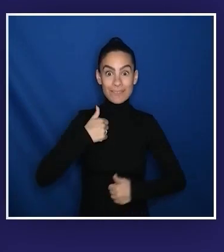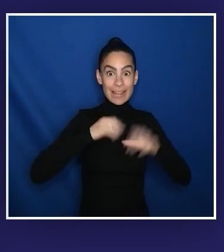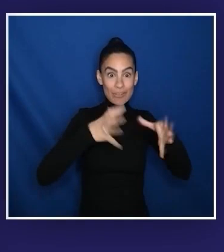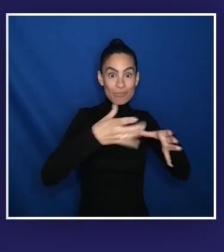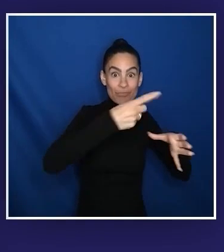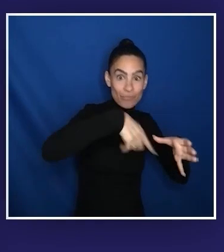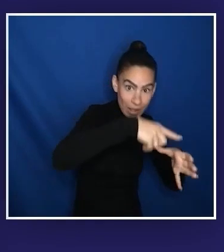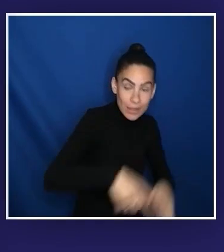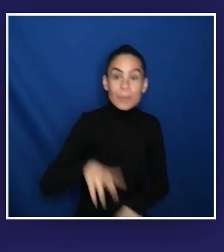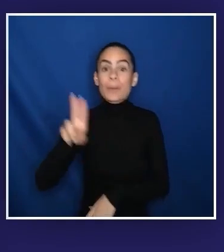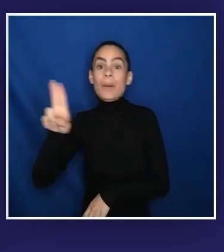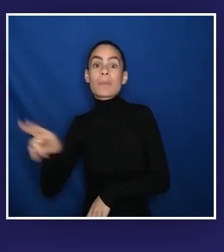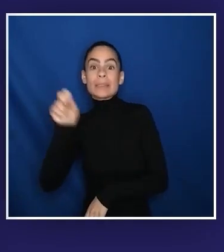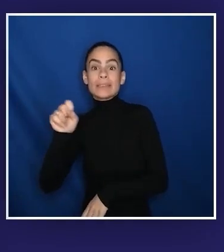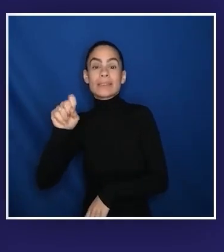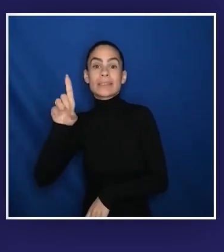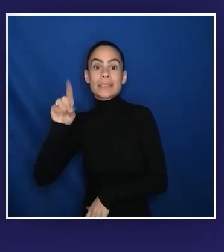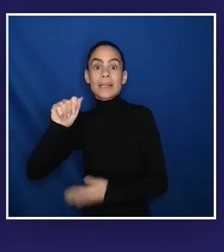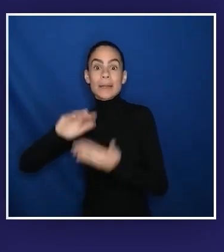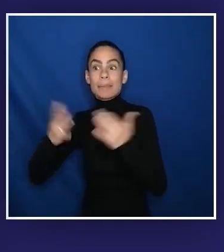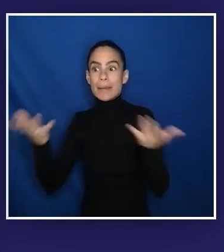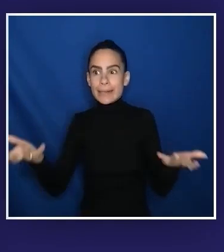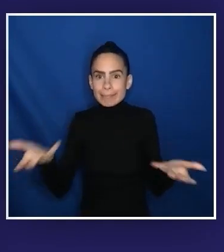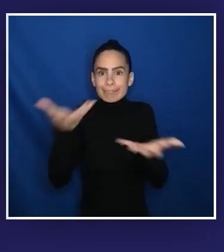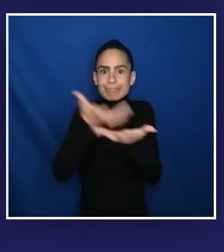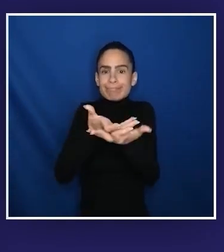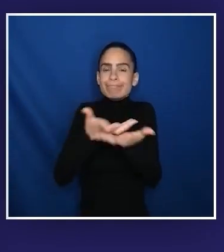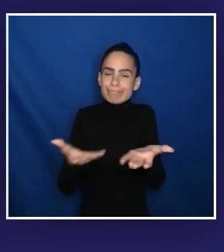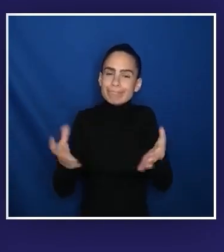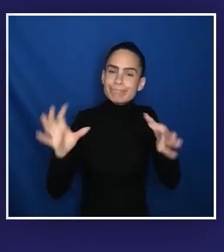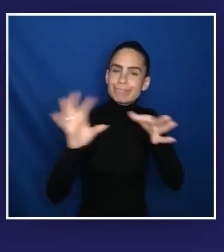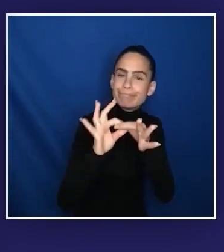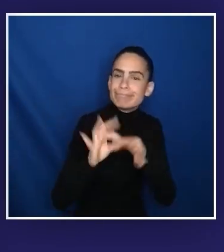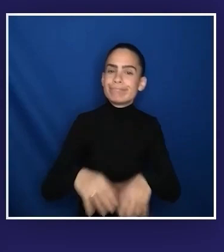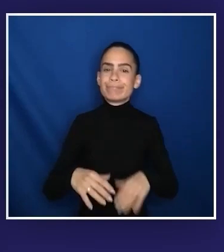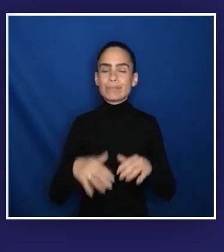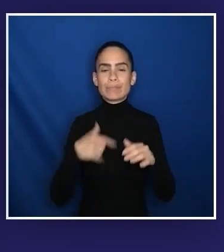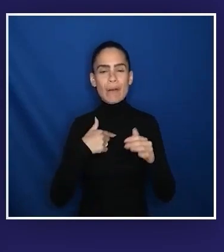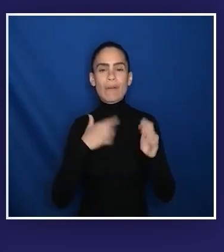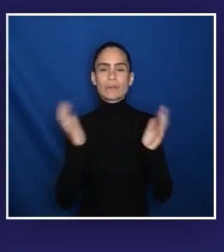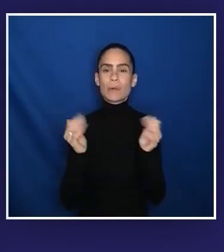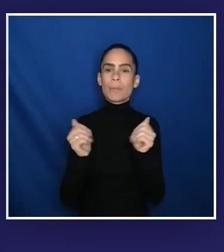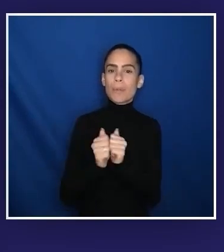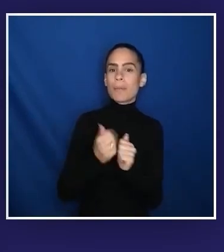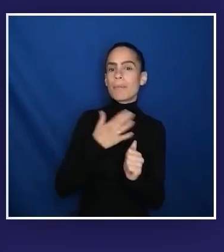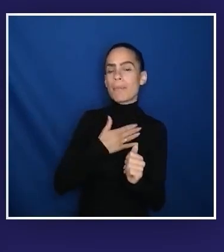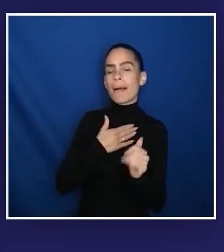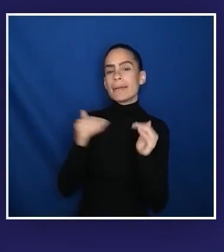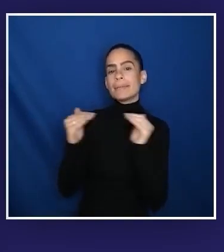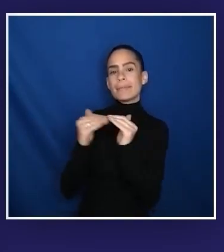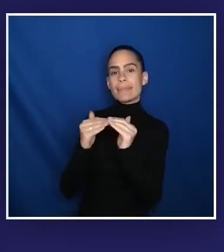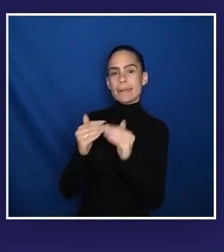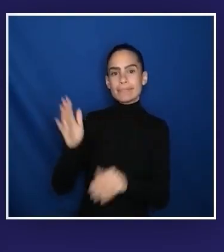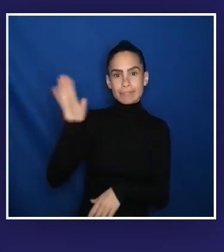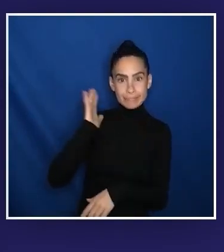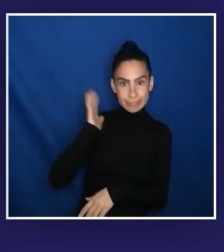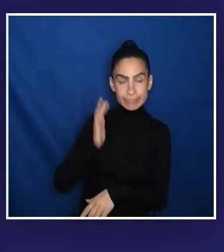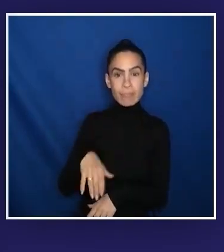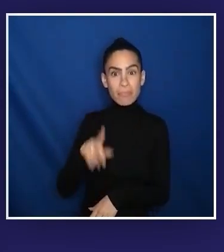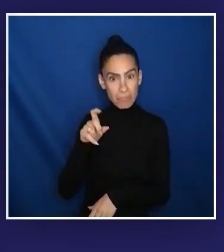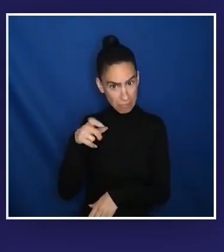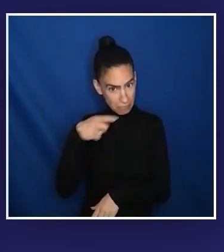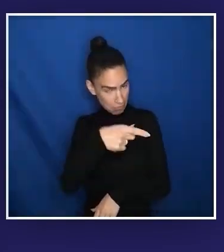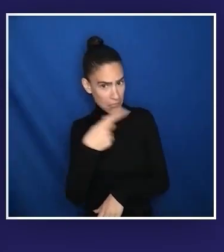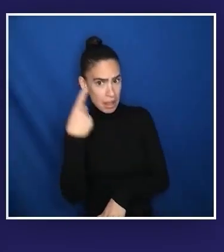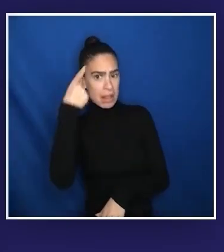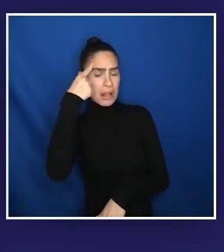veteran community and the U.S. disability community and bring them together. So I was talking to a battle buddy of mine, and he asked me, he said, have you ever